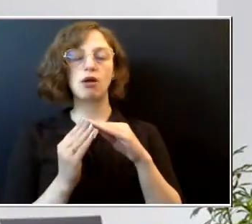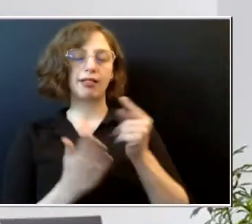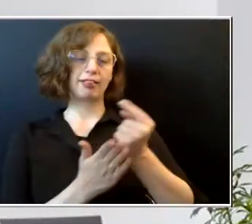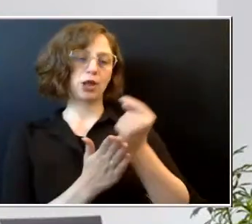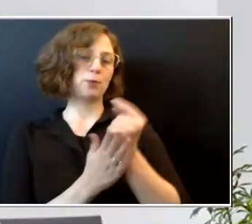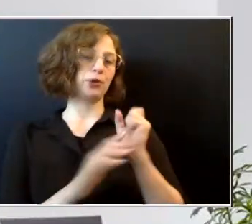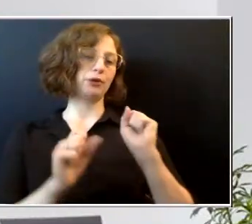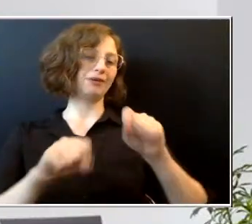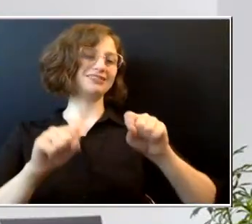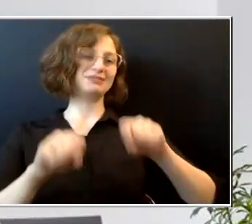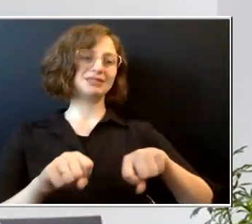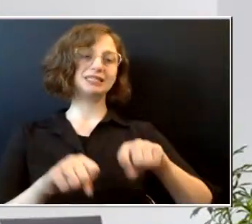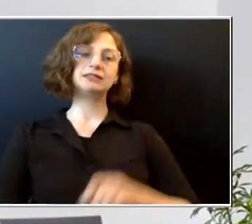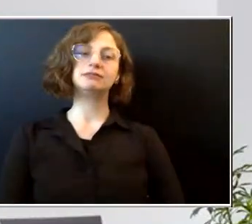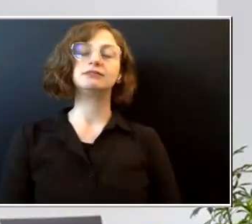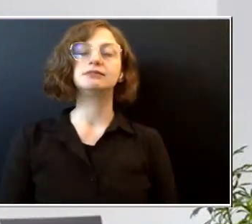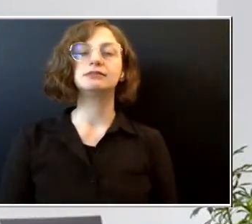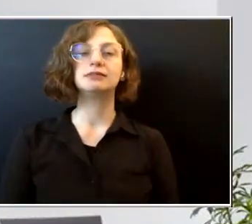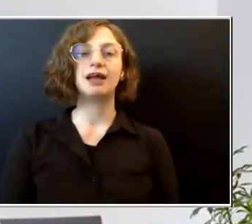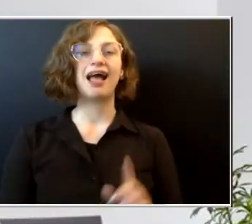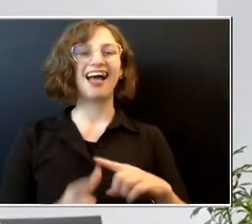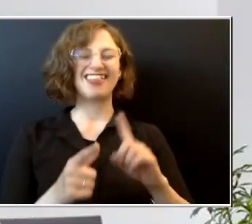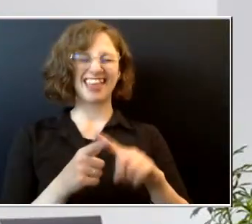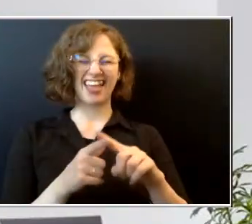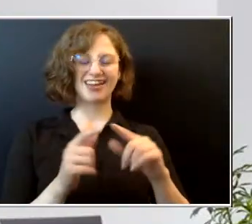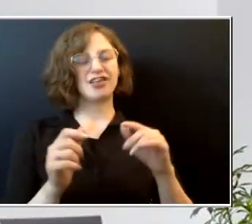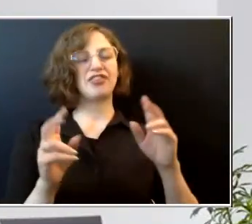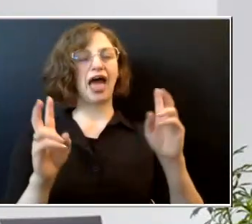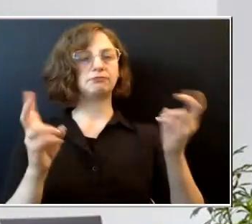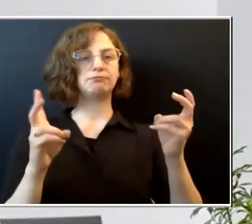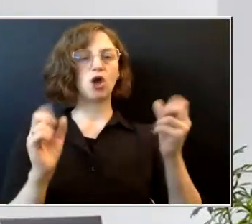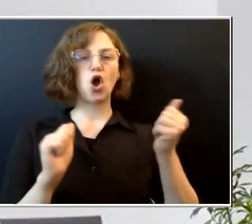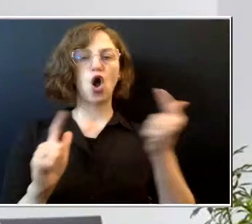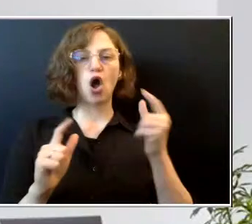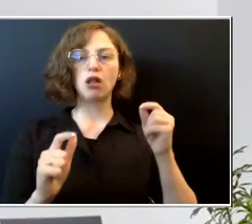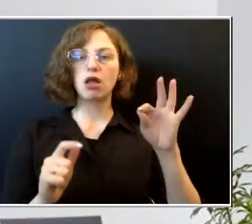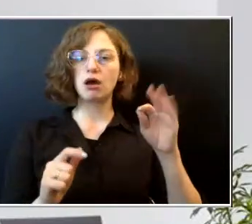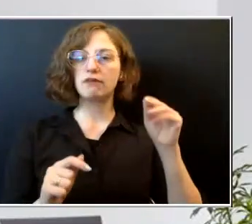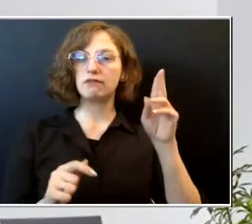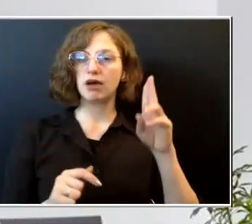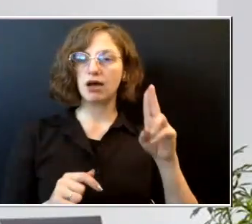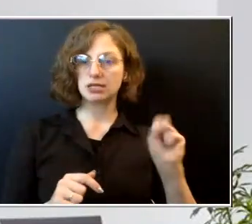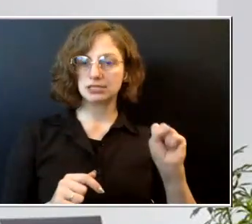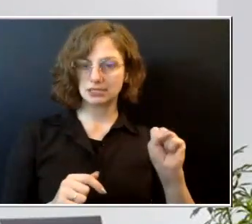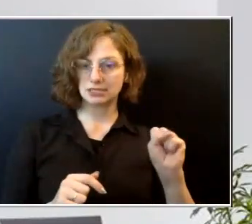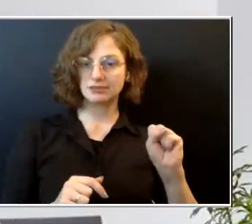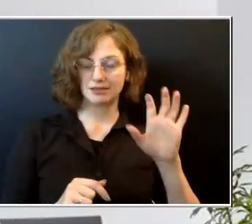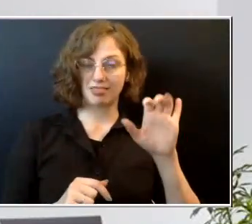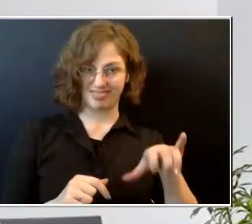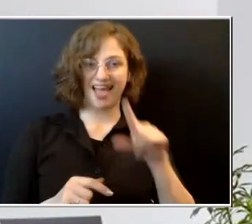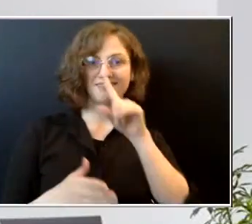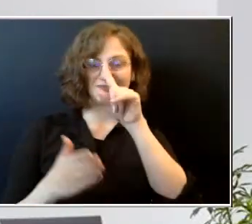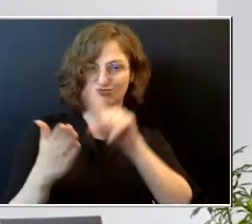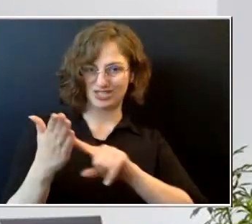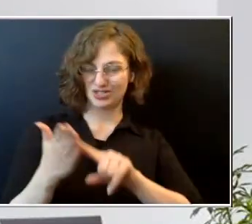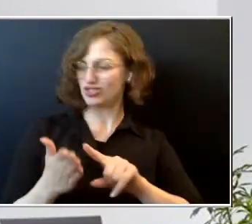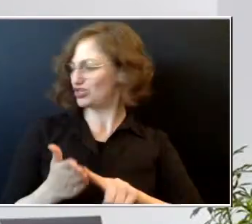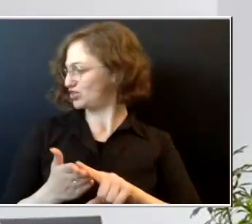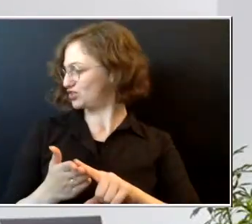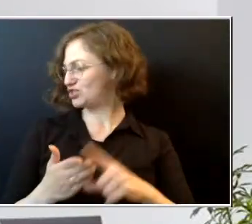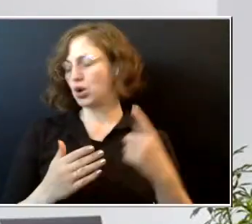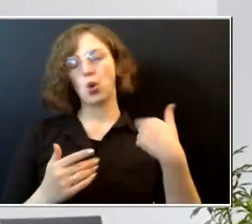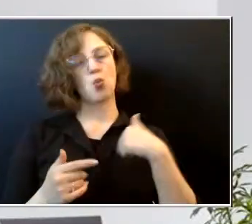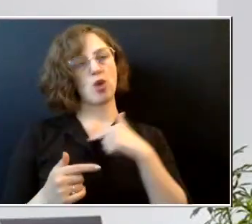have the All of Us initiative as well, which we're participating in, and we are sort of the site that's most focused